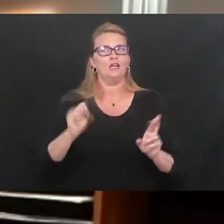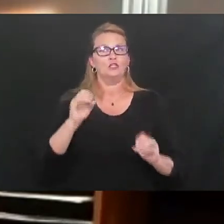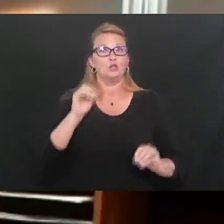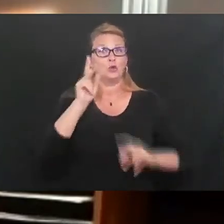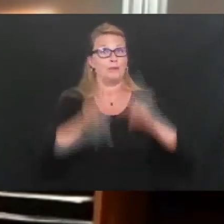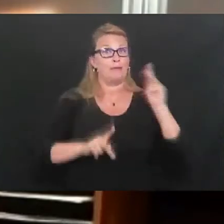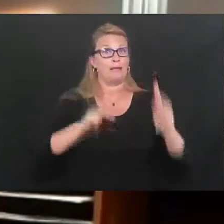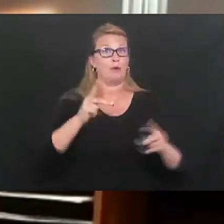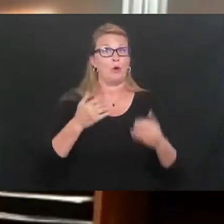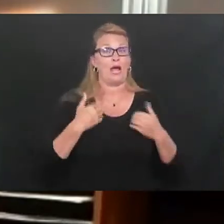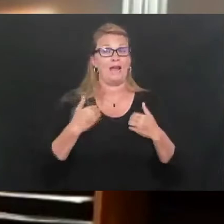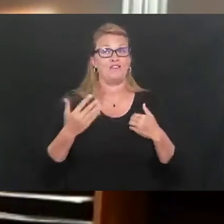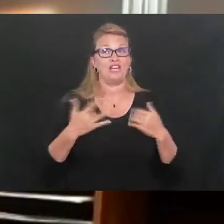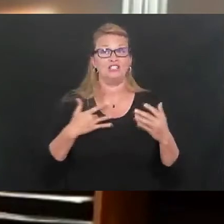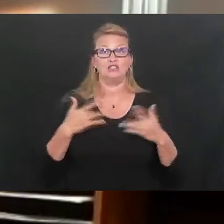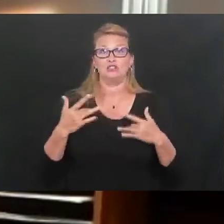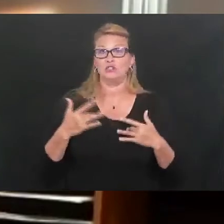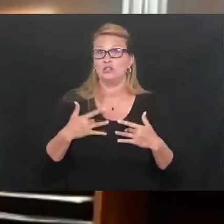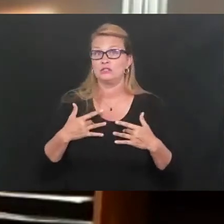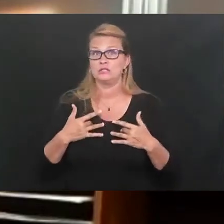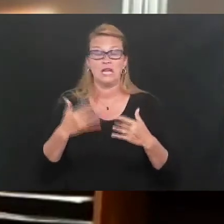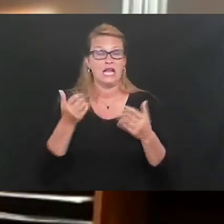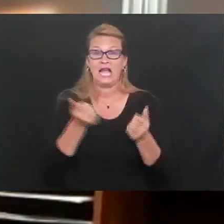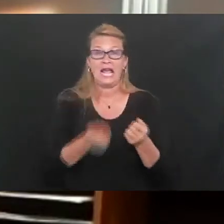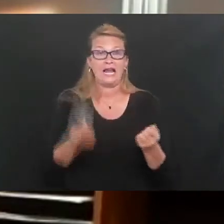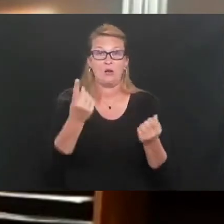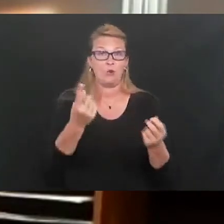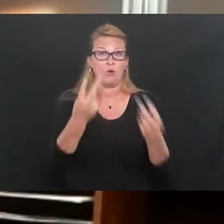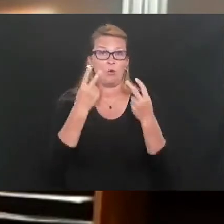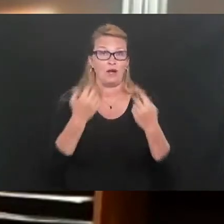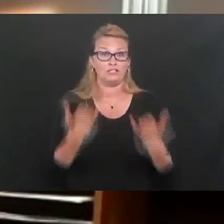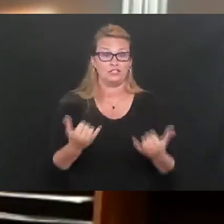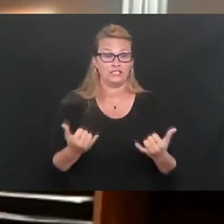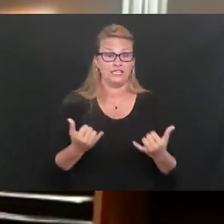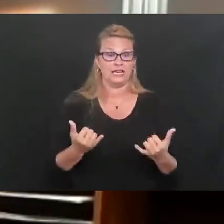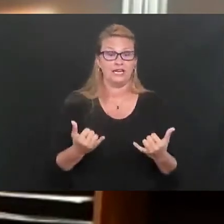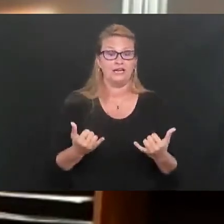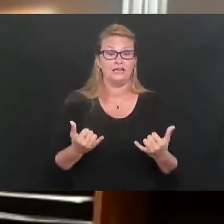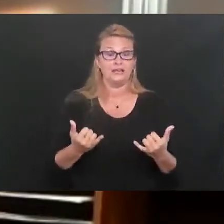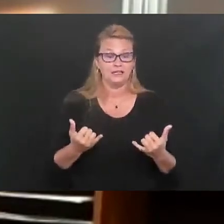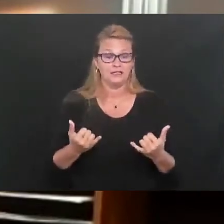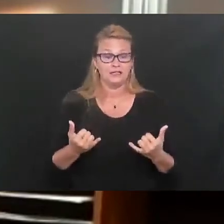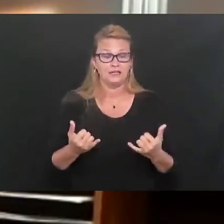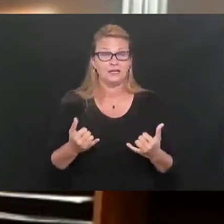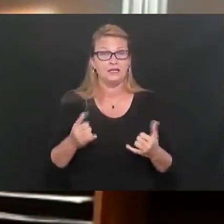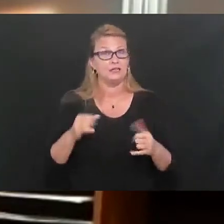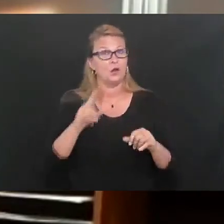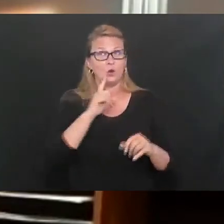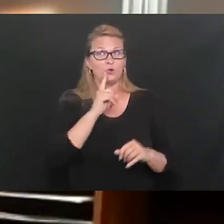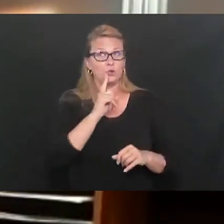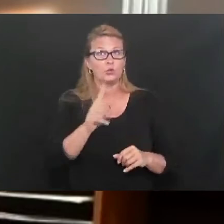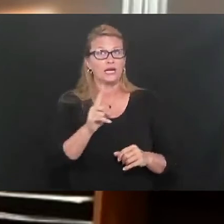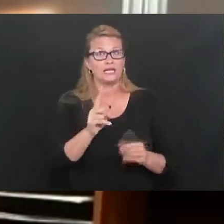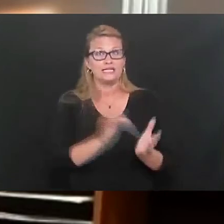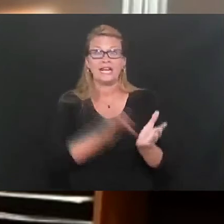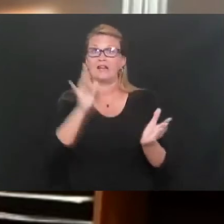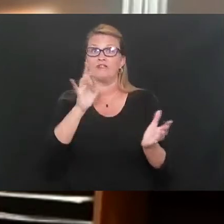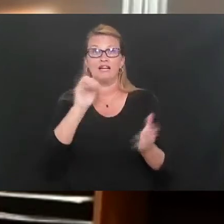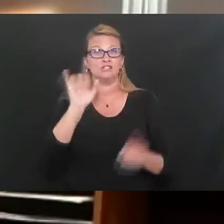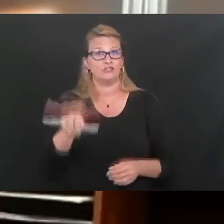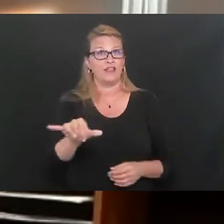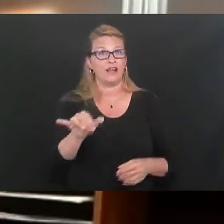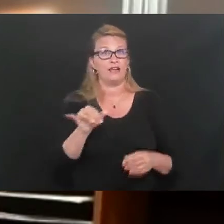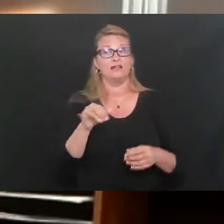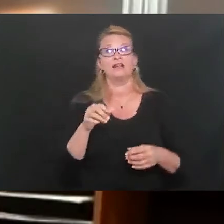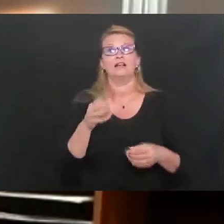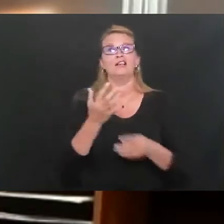worried about that, and I would encourage anybody watching today, and Kimberly, if you could get your viewers too, take advantage of that. There's a toll-free number on the